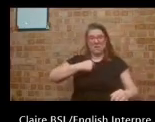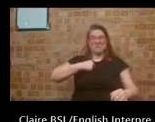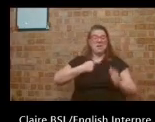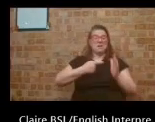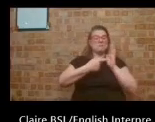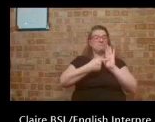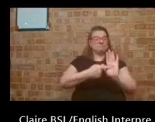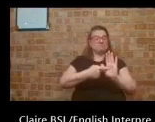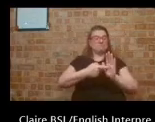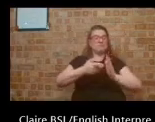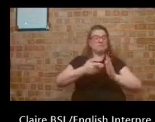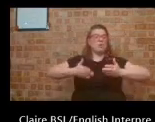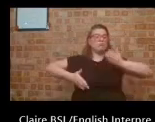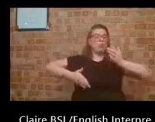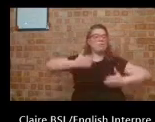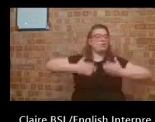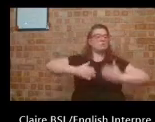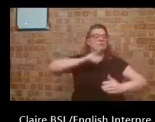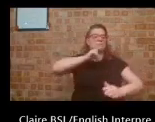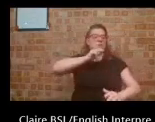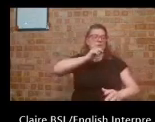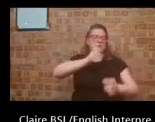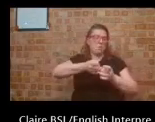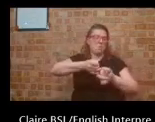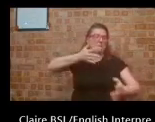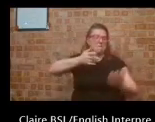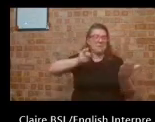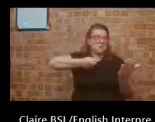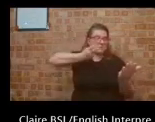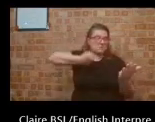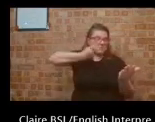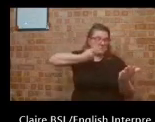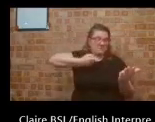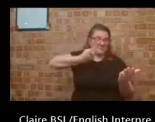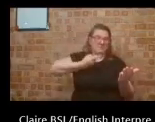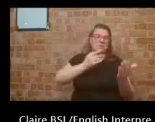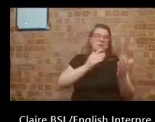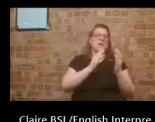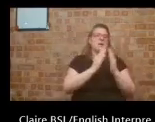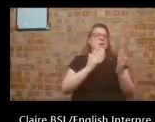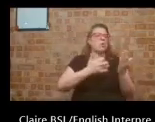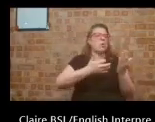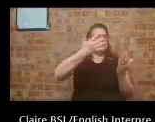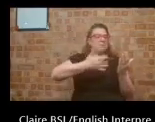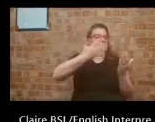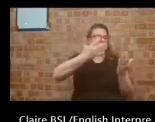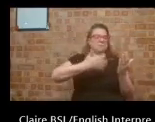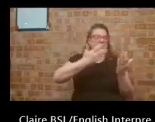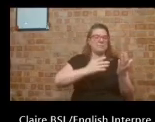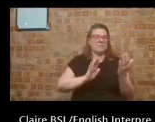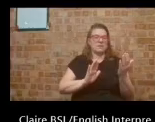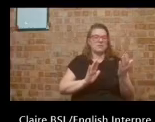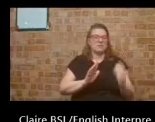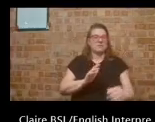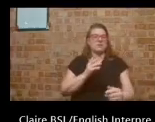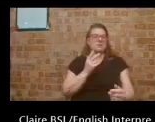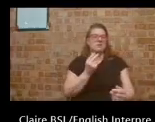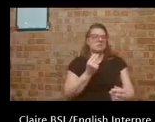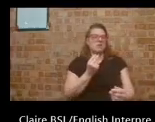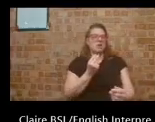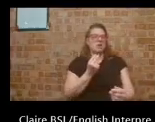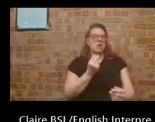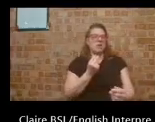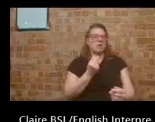B, it's at very high speed. So I'm just swiping through my home screen now. WhatsApp, data, 32 items, Outlook, 65 items,